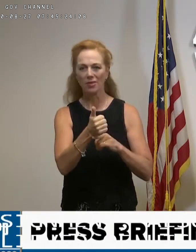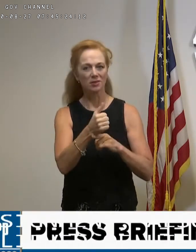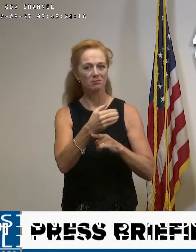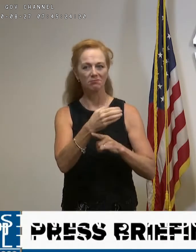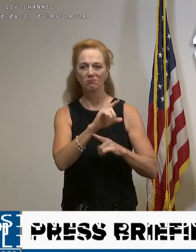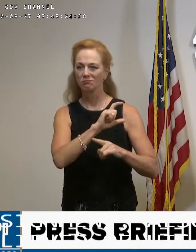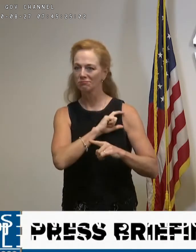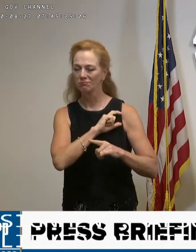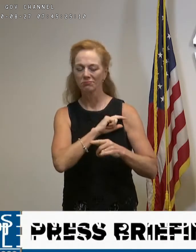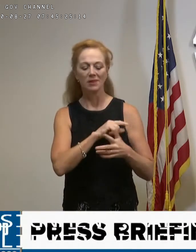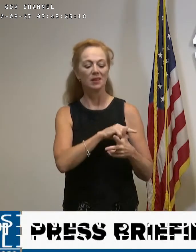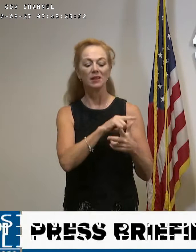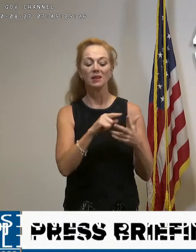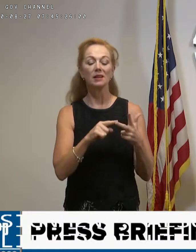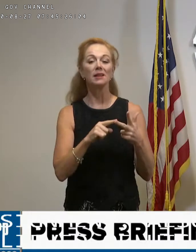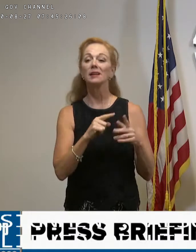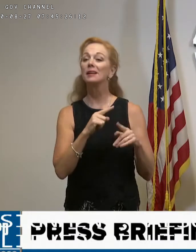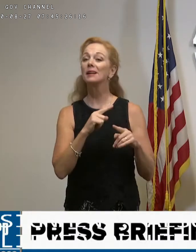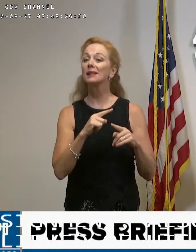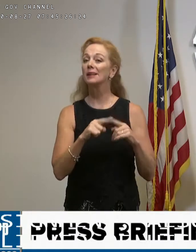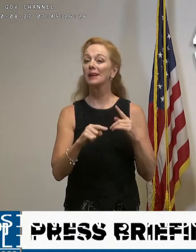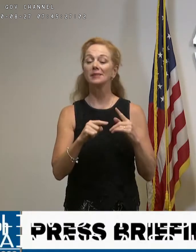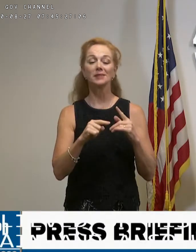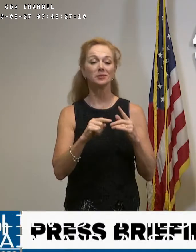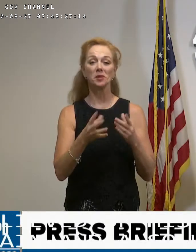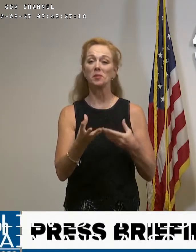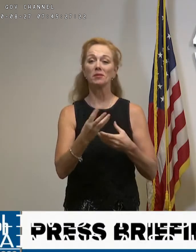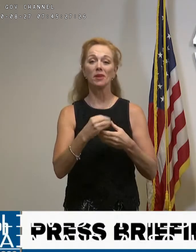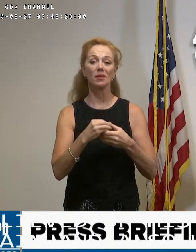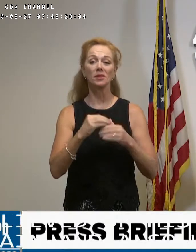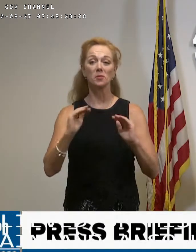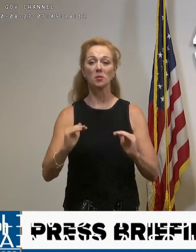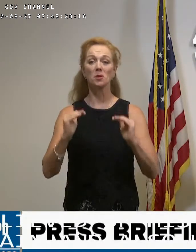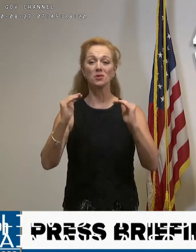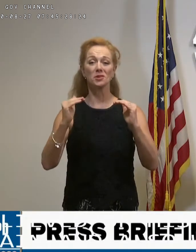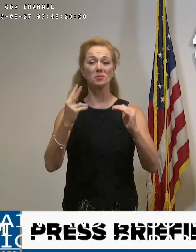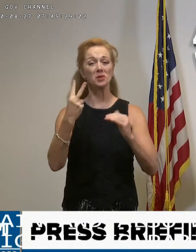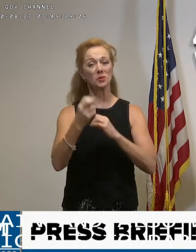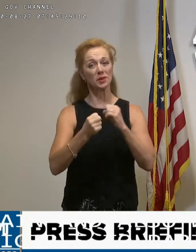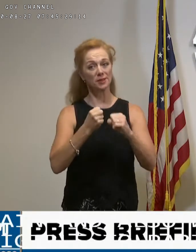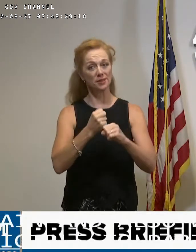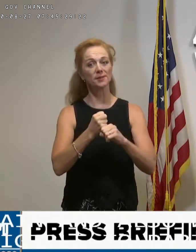not be eligible to participate in promotions for a period of at least 2 years.